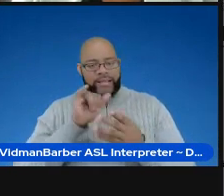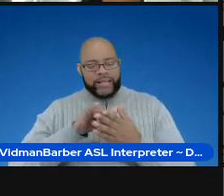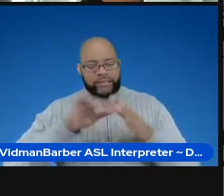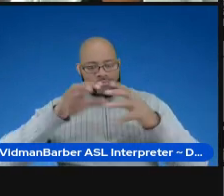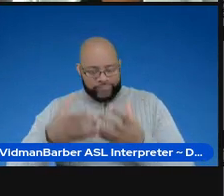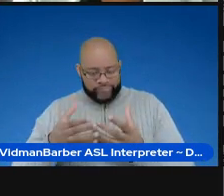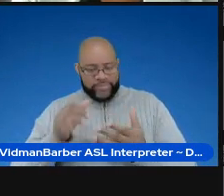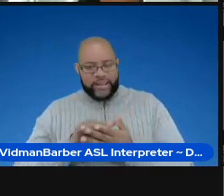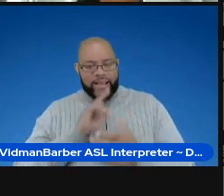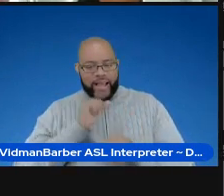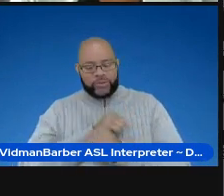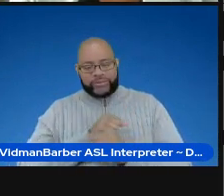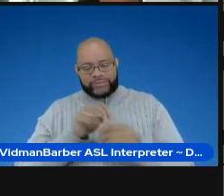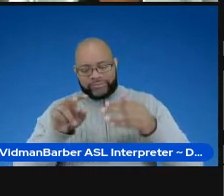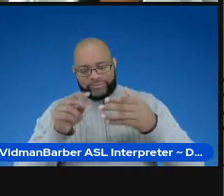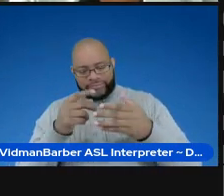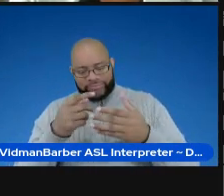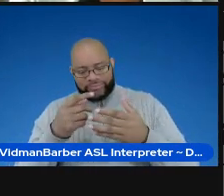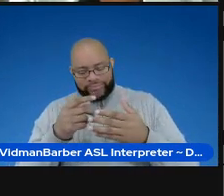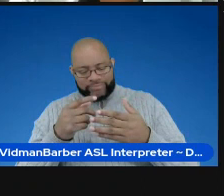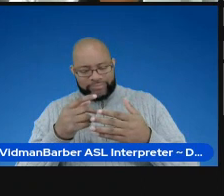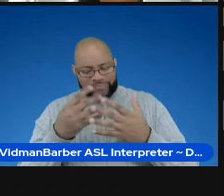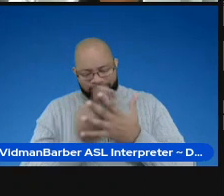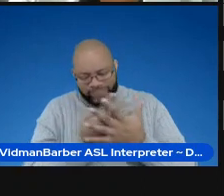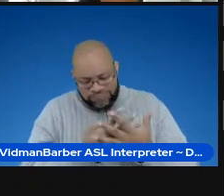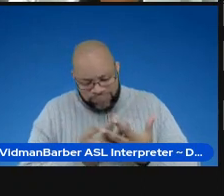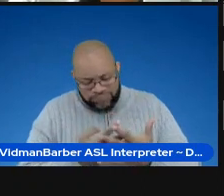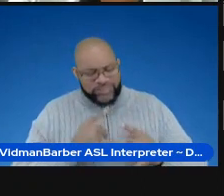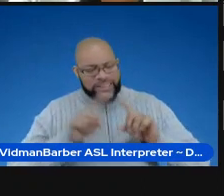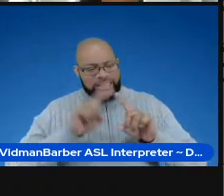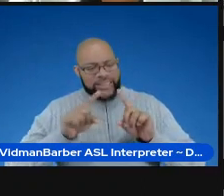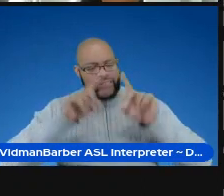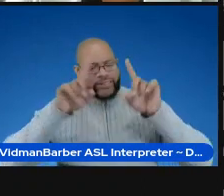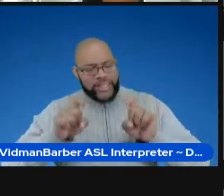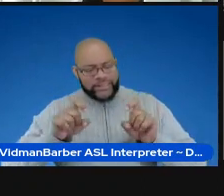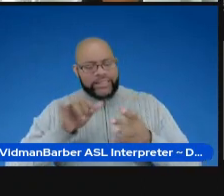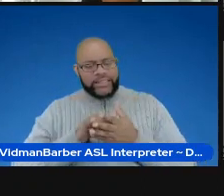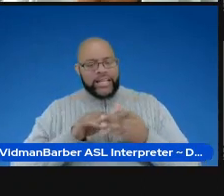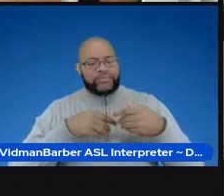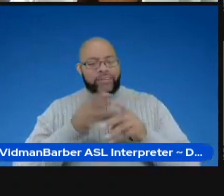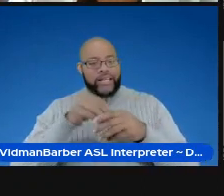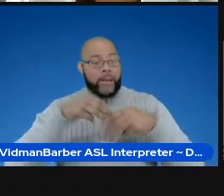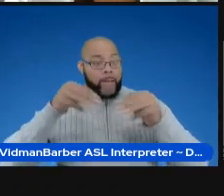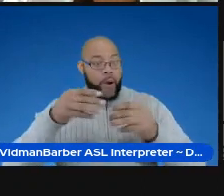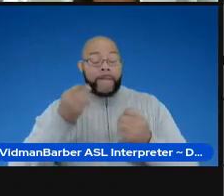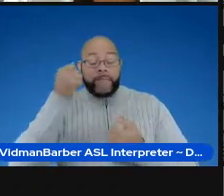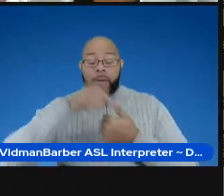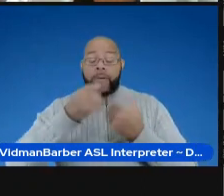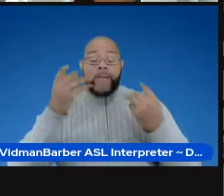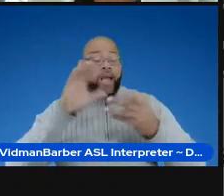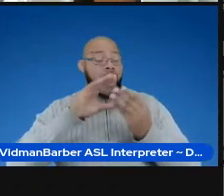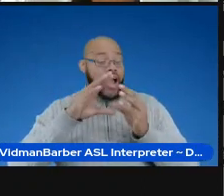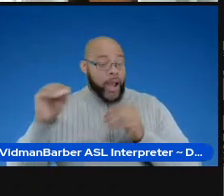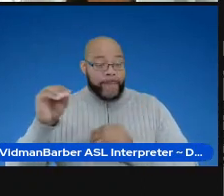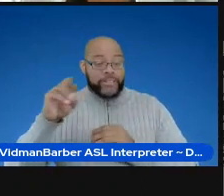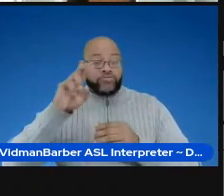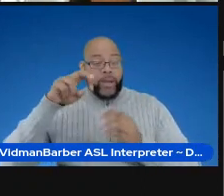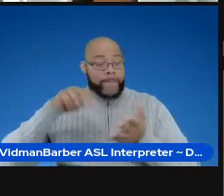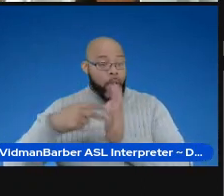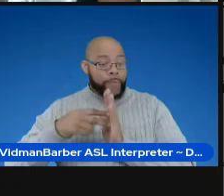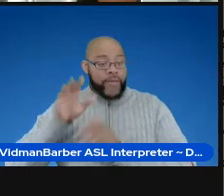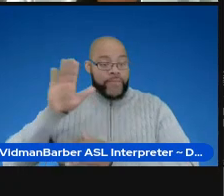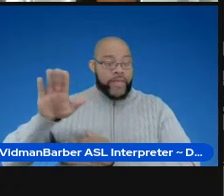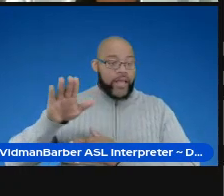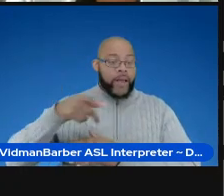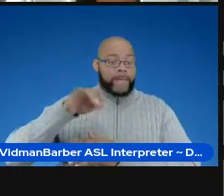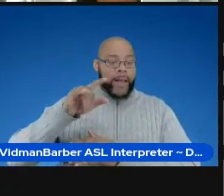that actually scanned hundreds of different available diagnostics that came out in the market. And remember, a lot of companies repurposed their